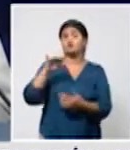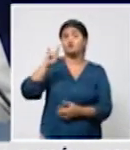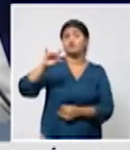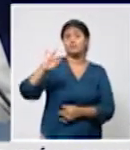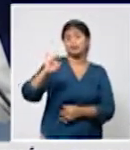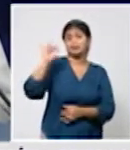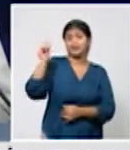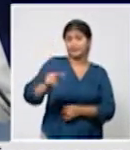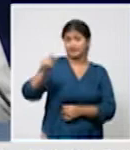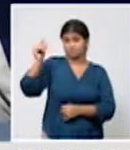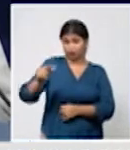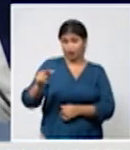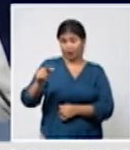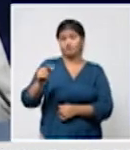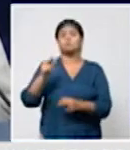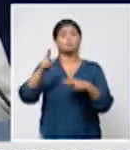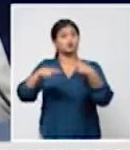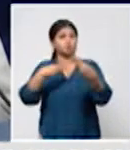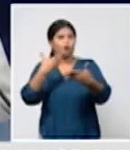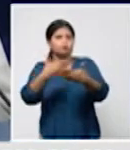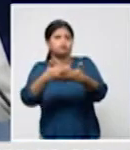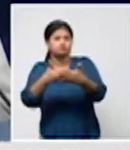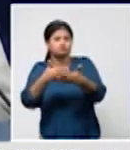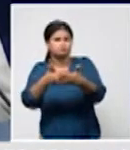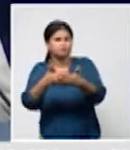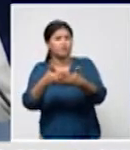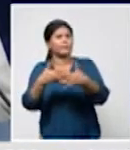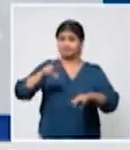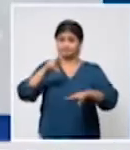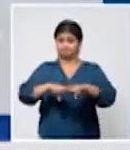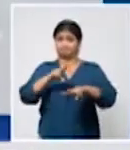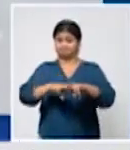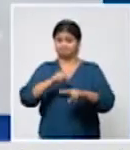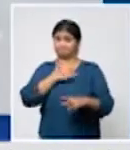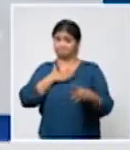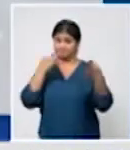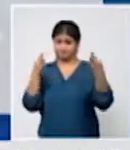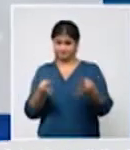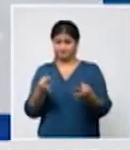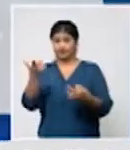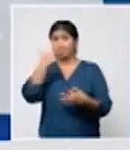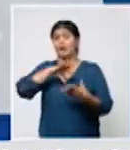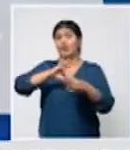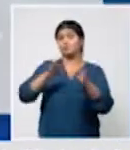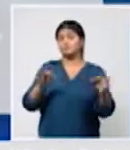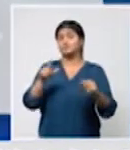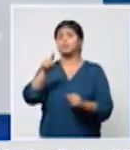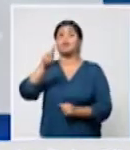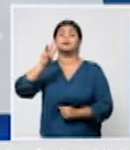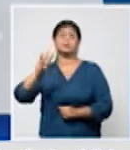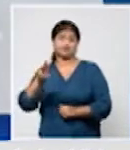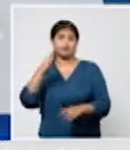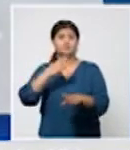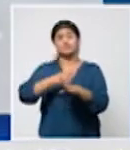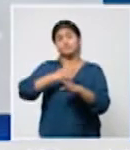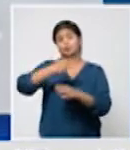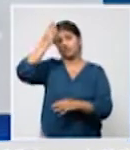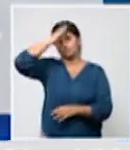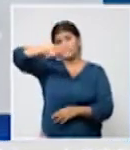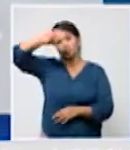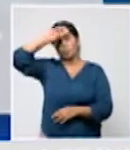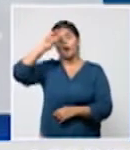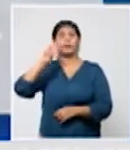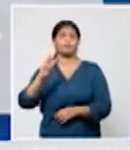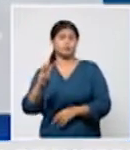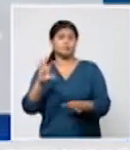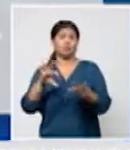from Guantanamo, and 1 from Sancti Spiritus. Of the 14 cases from Havana, 1 is imported